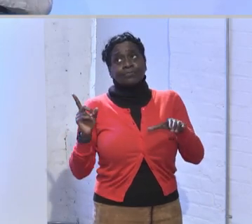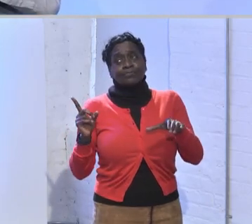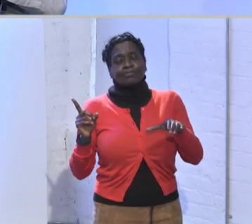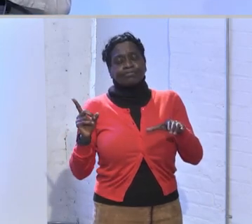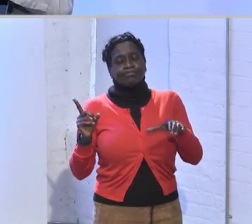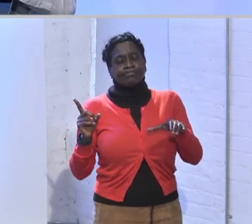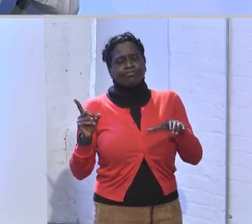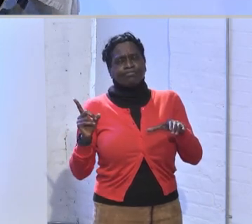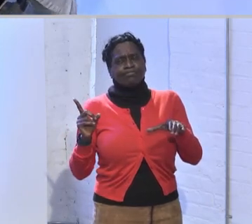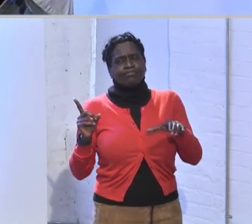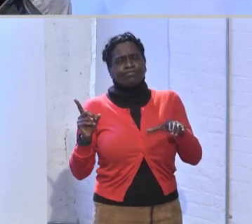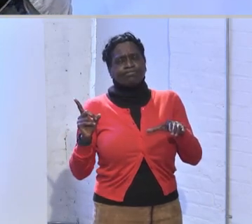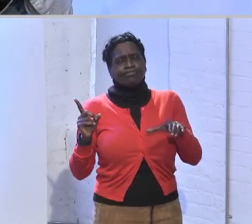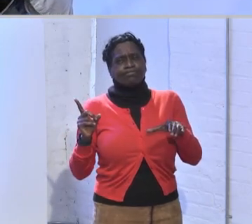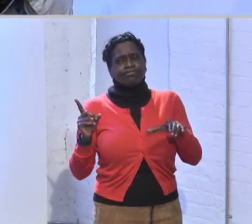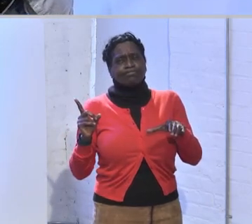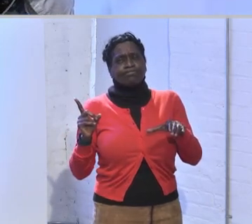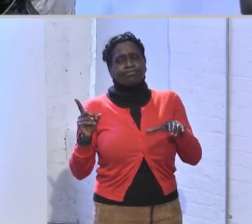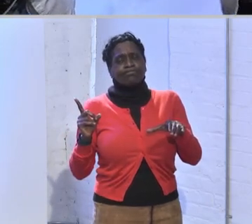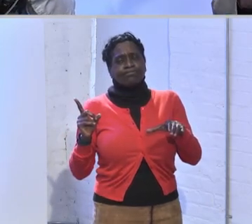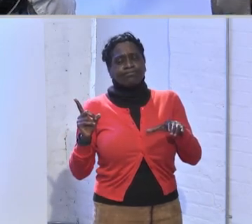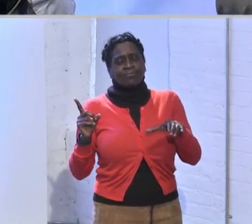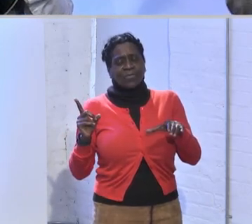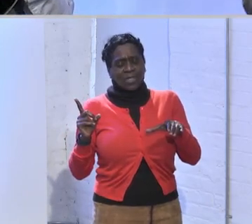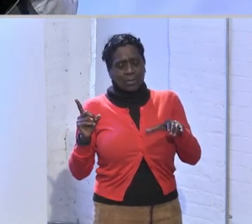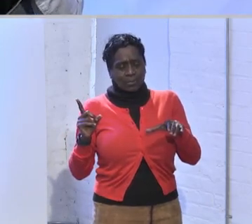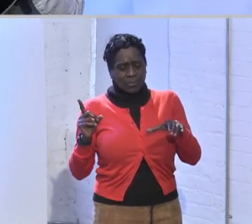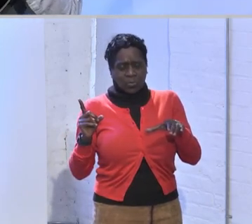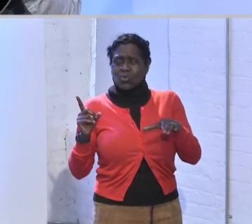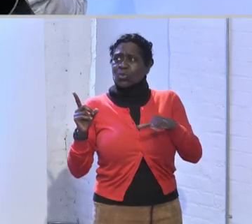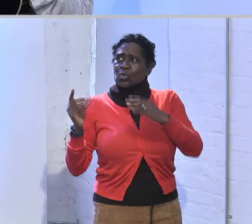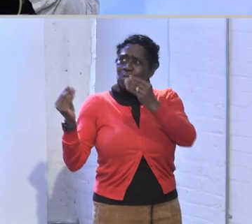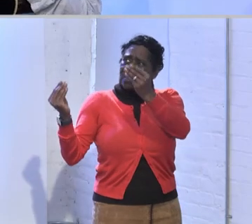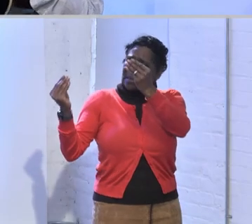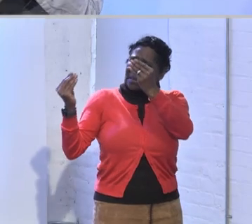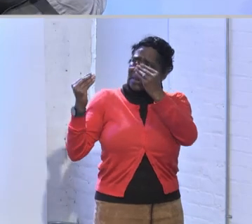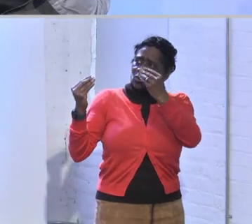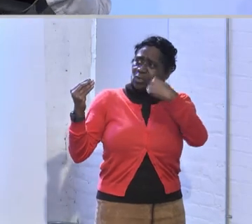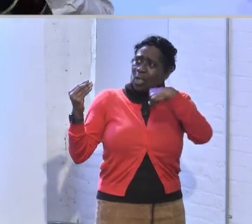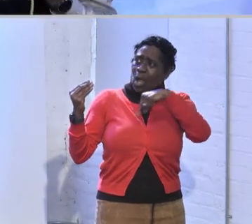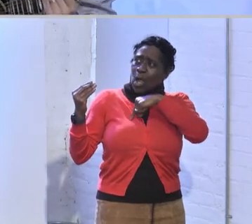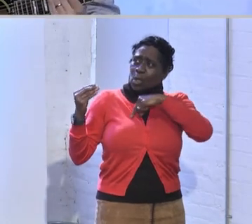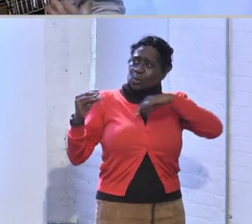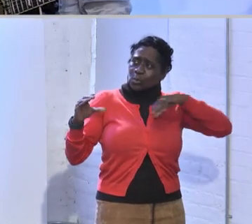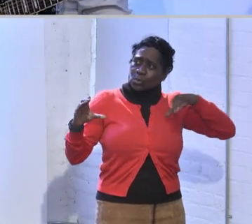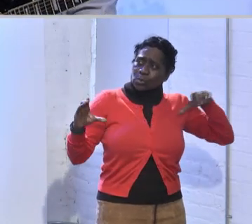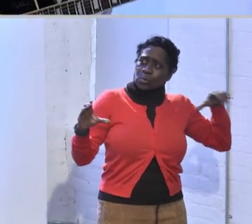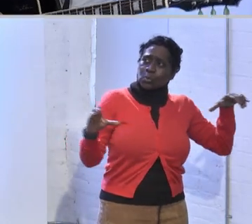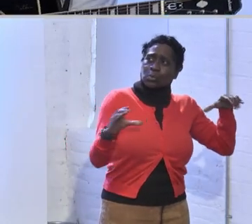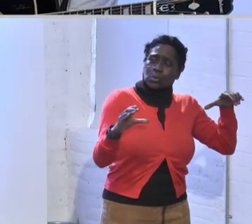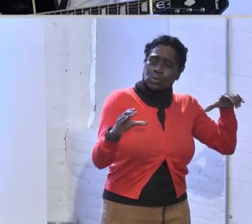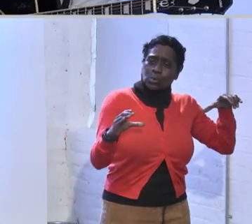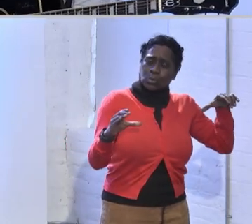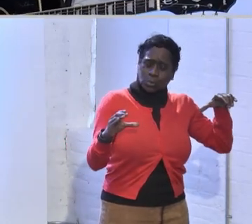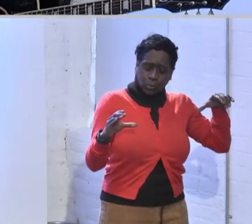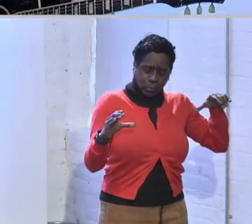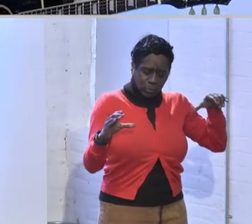by association, that you're teaching us to do. which is to